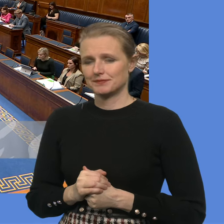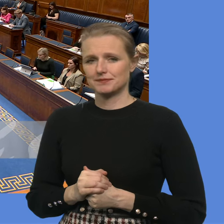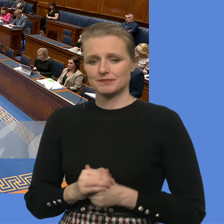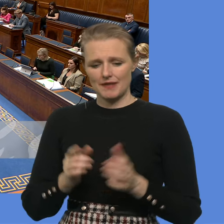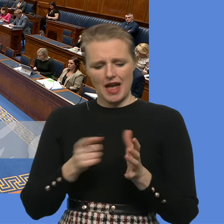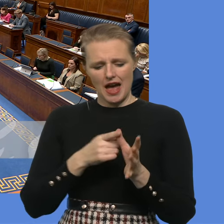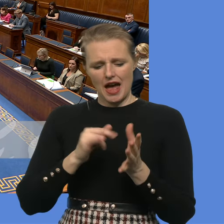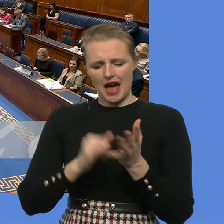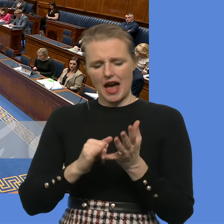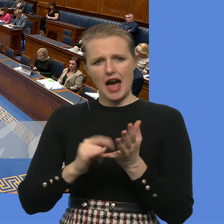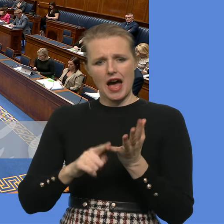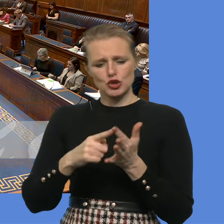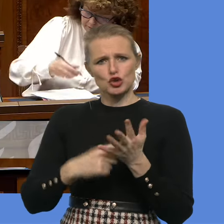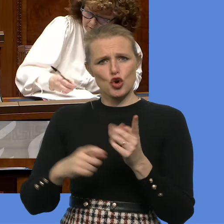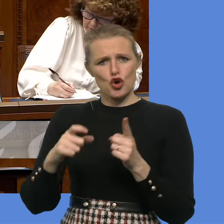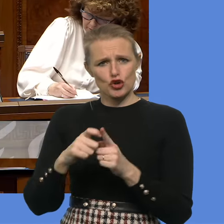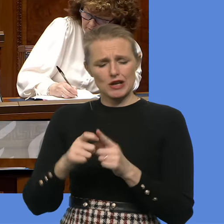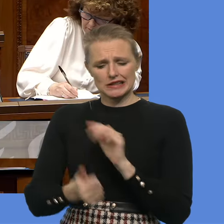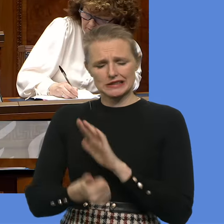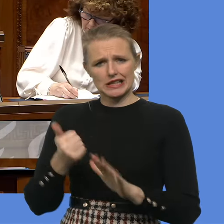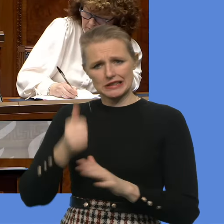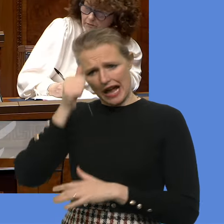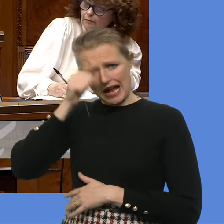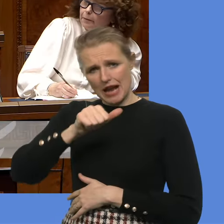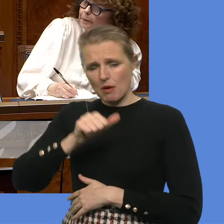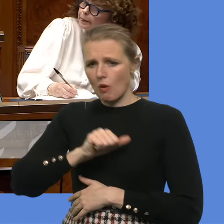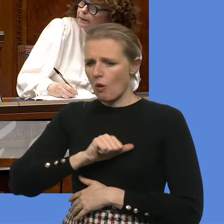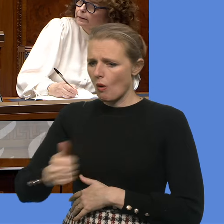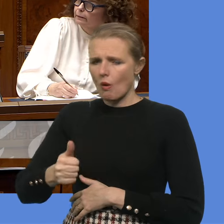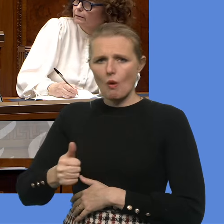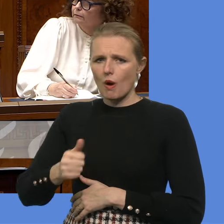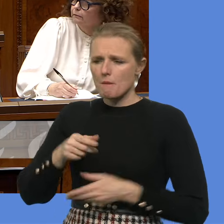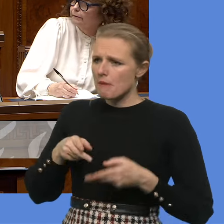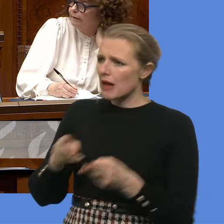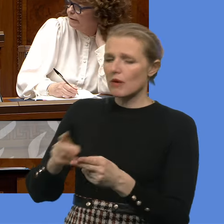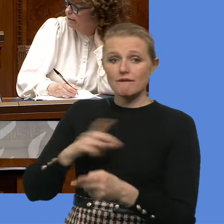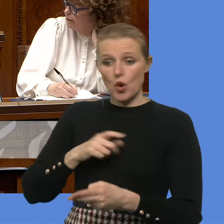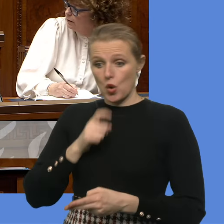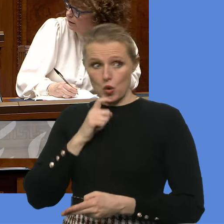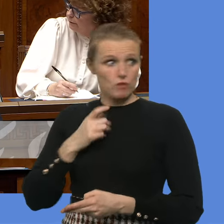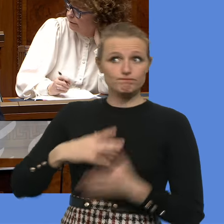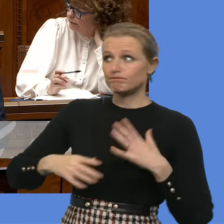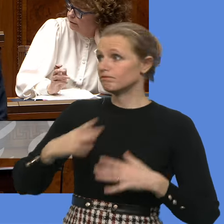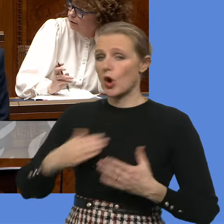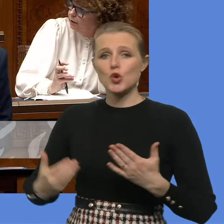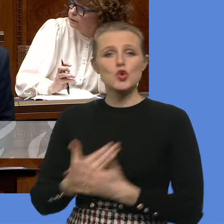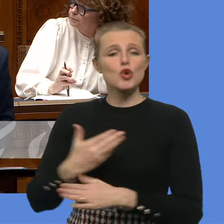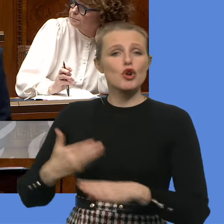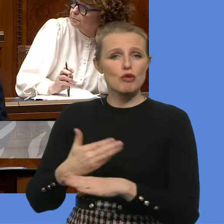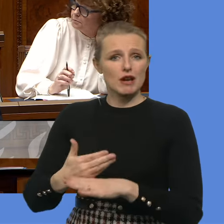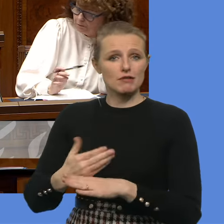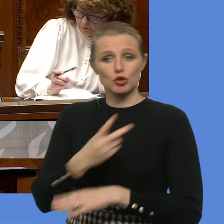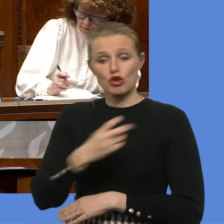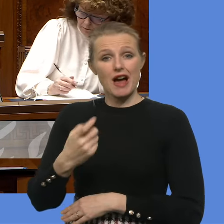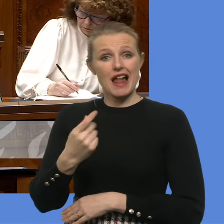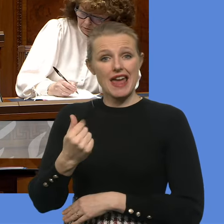Assured skills academies are very effective in providing a successful pathway for individuals seeking a new career. Since 2011, 183 academies